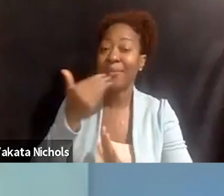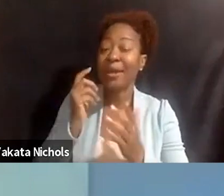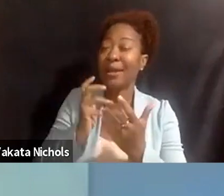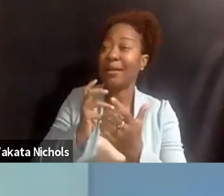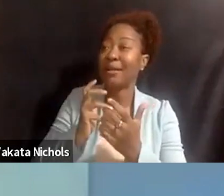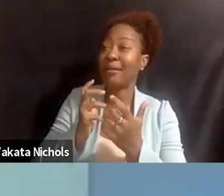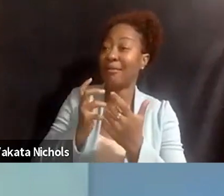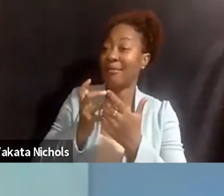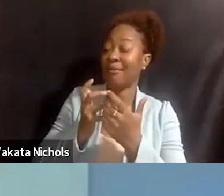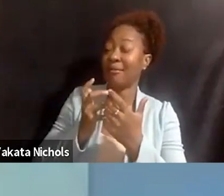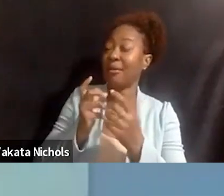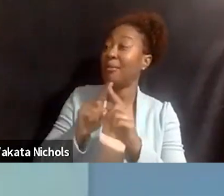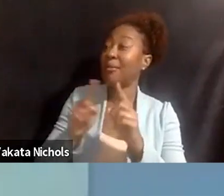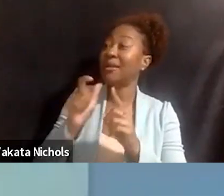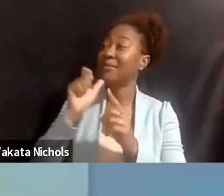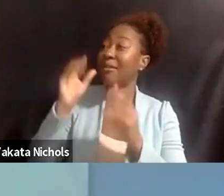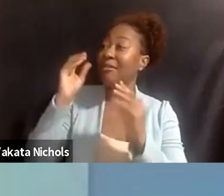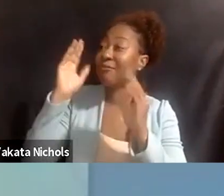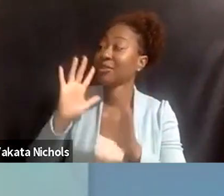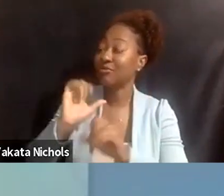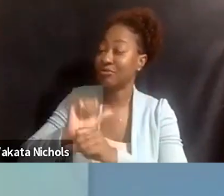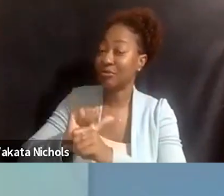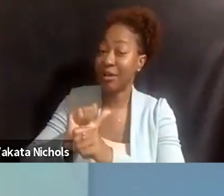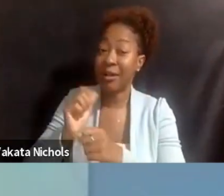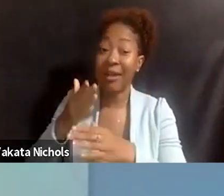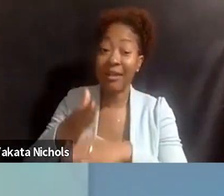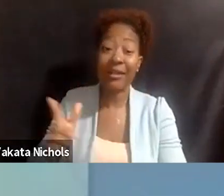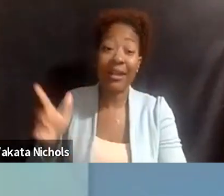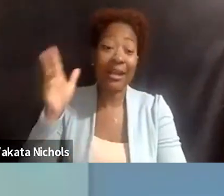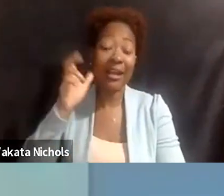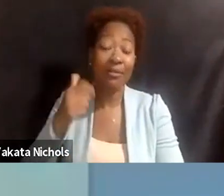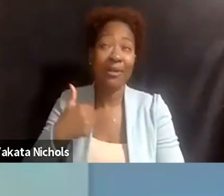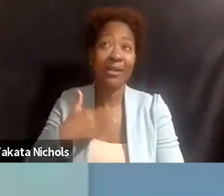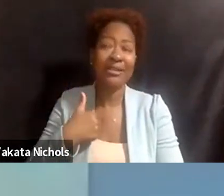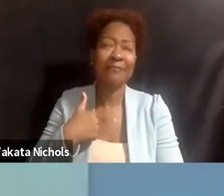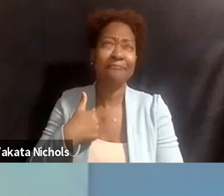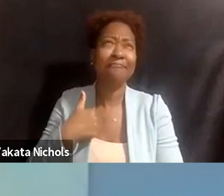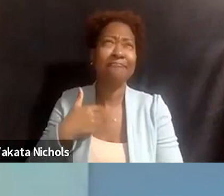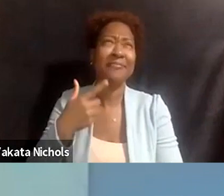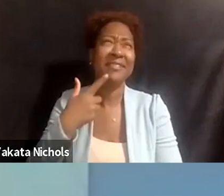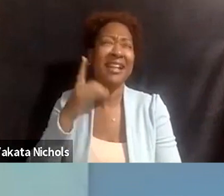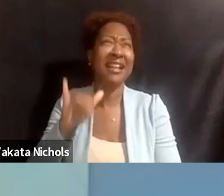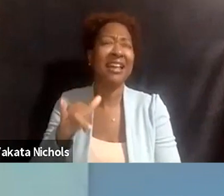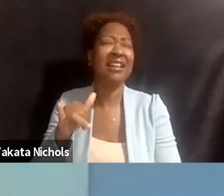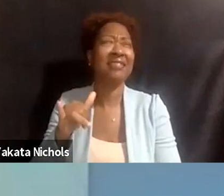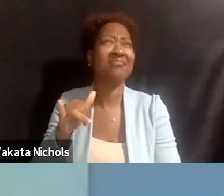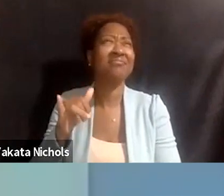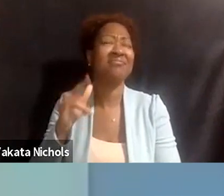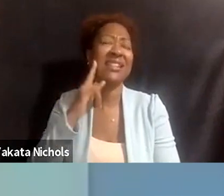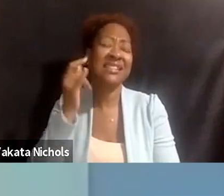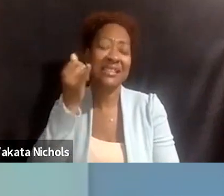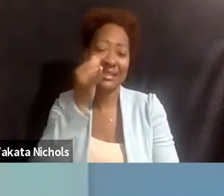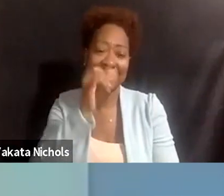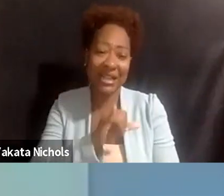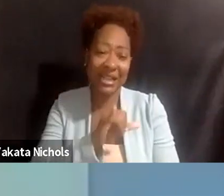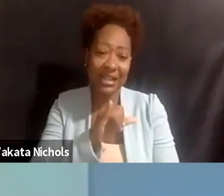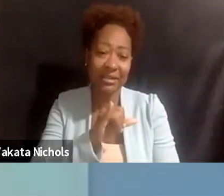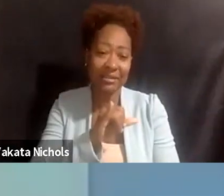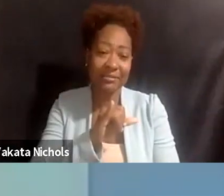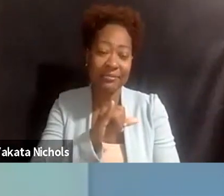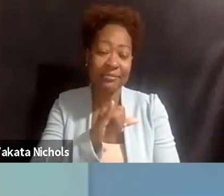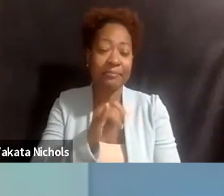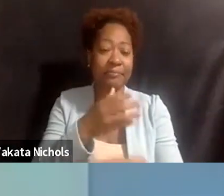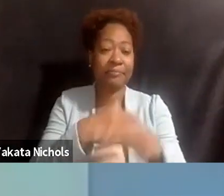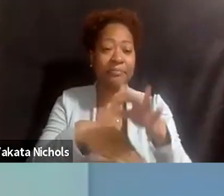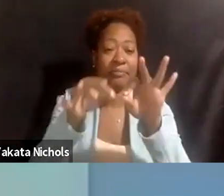that it wasn't the professor's job. After hearing myself say that aloud, it sounds so silly. Of course, professors do want to make their